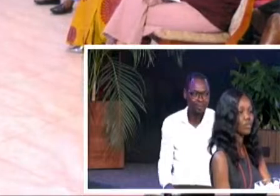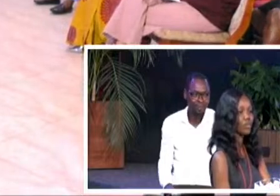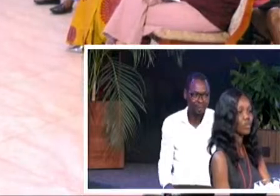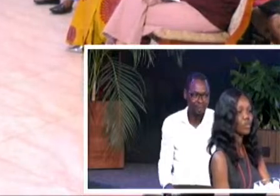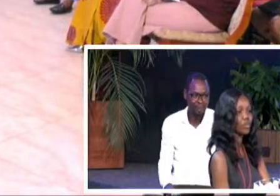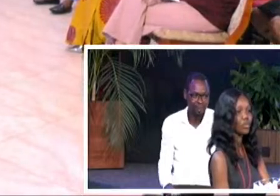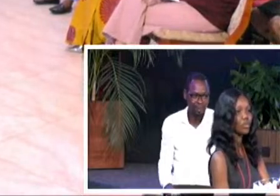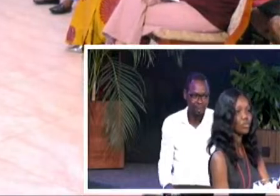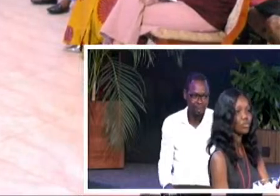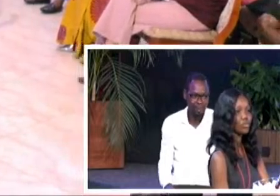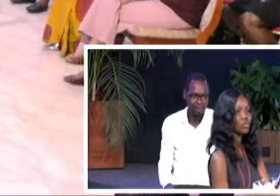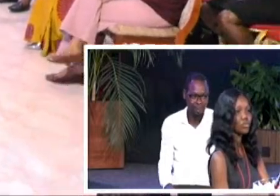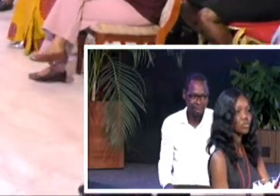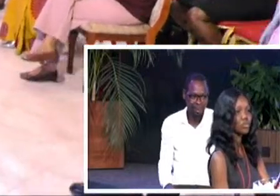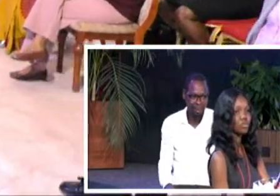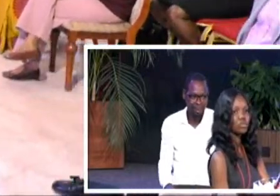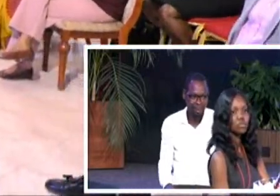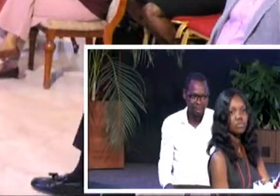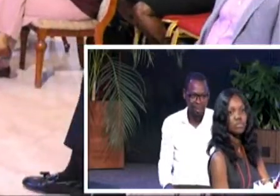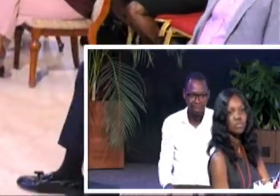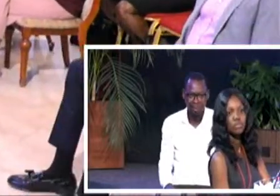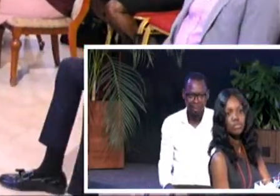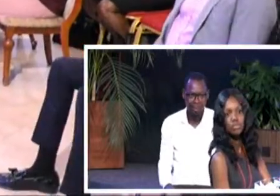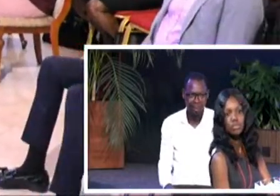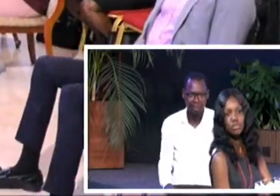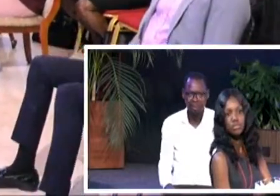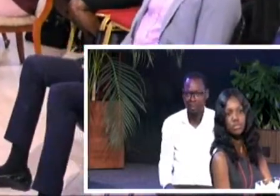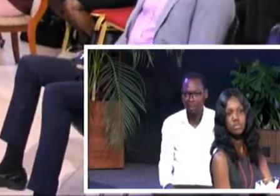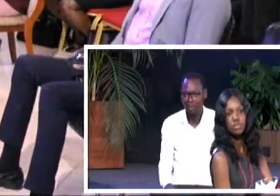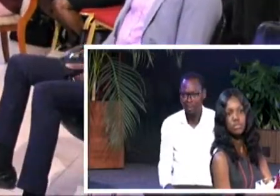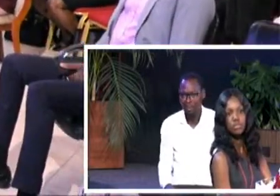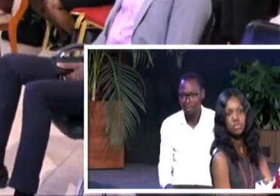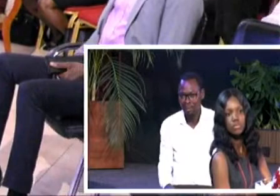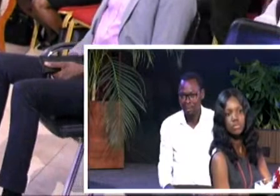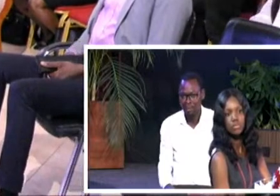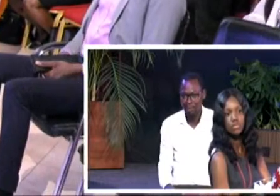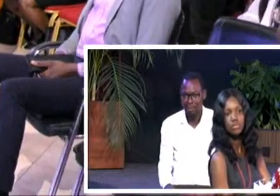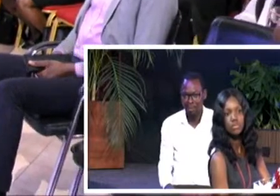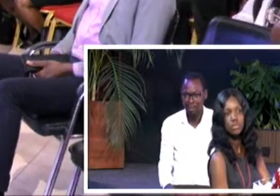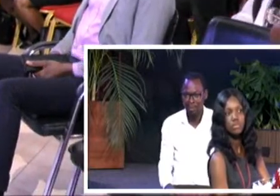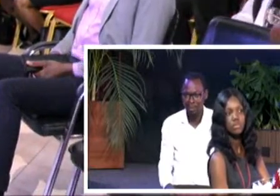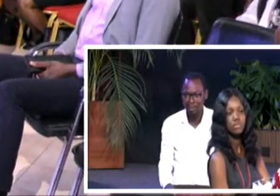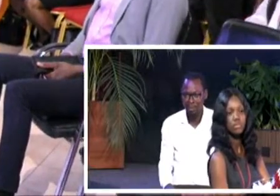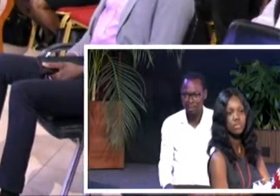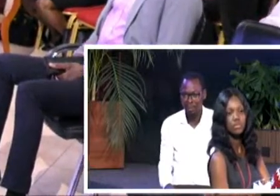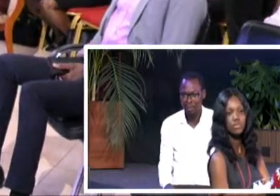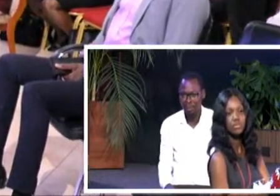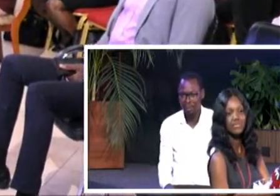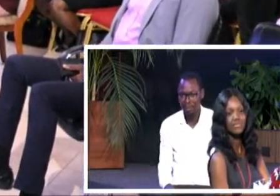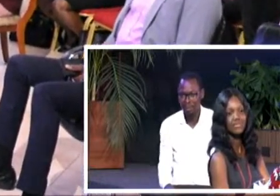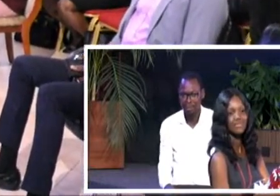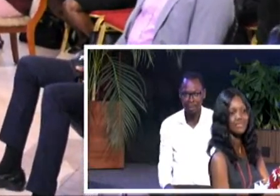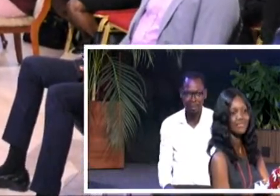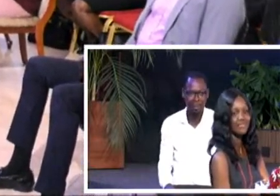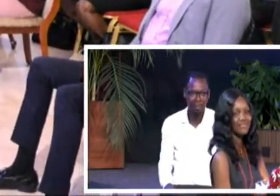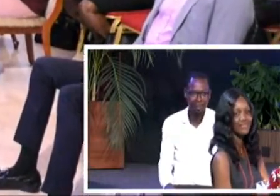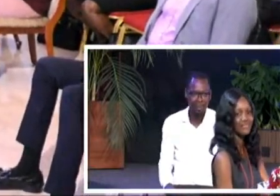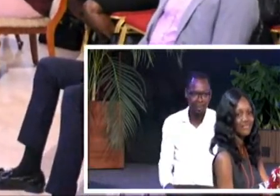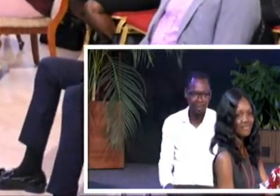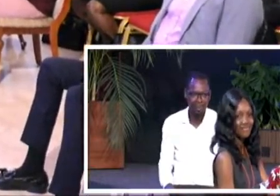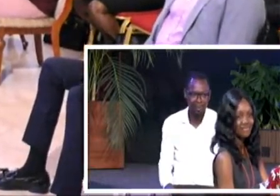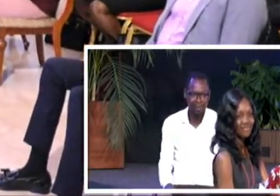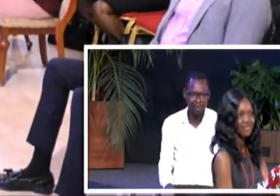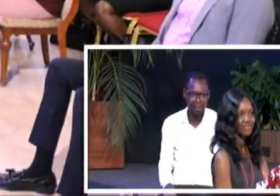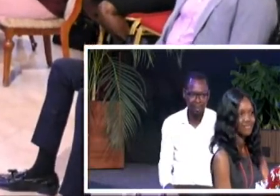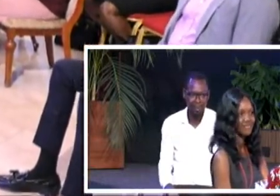So, where is Lillian? Where's Lillian? Lillian, consolation prize, consolation. Lillian, where's Lillian? Oh, Lillian, come.